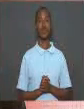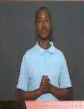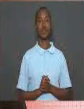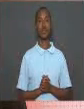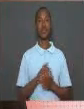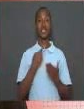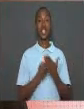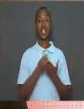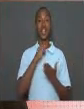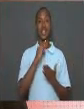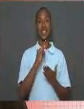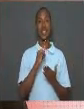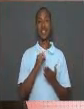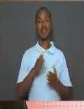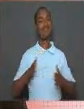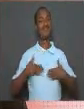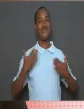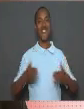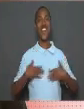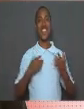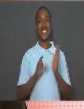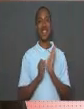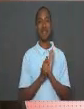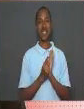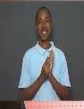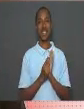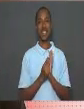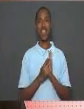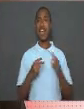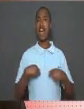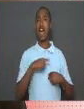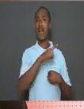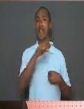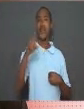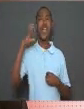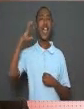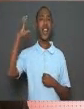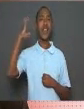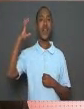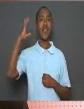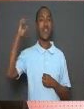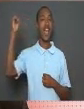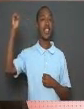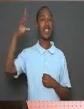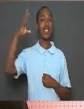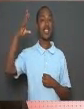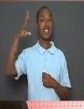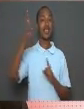Here is a fun example. Have you heard of light sticks?